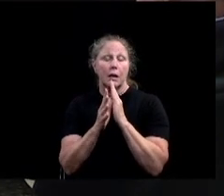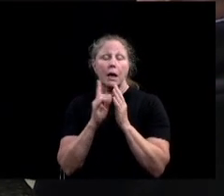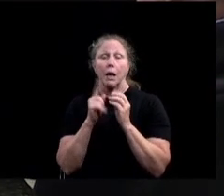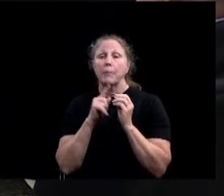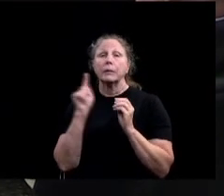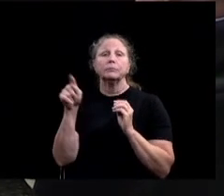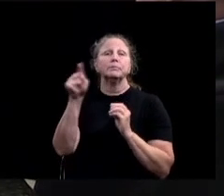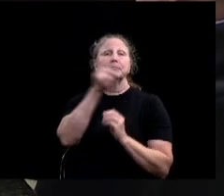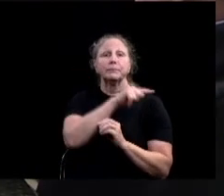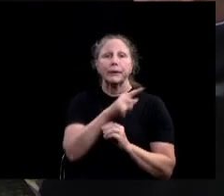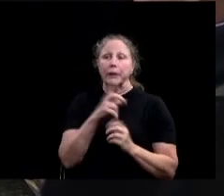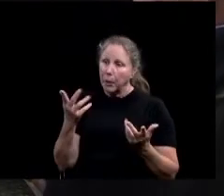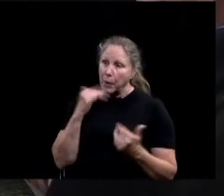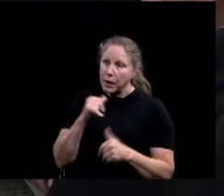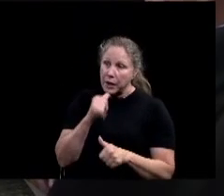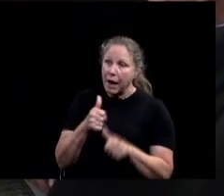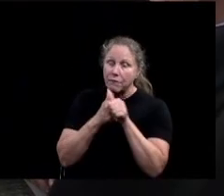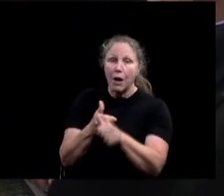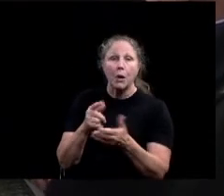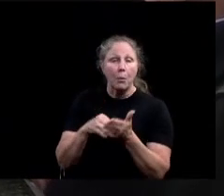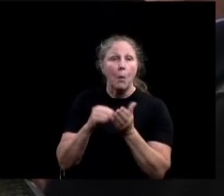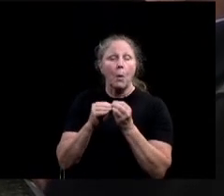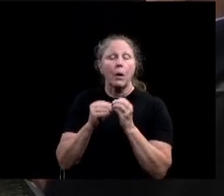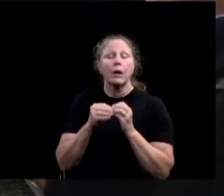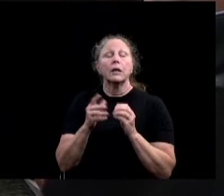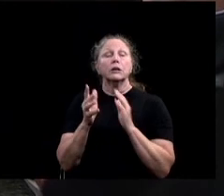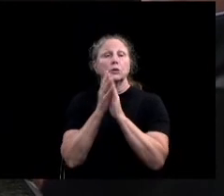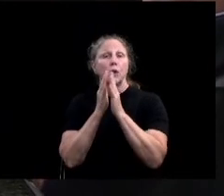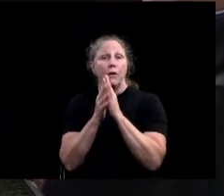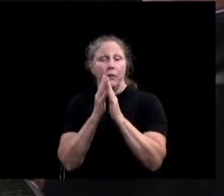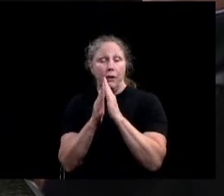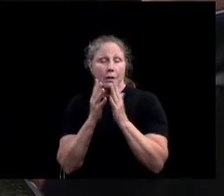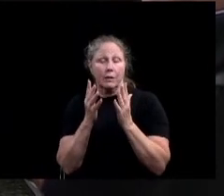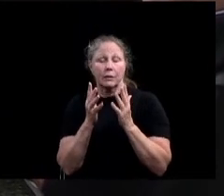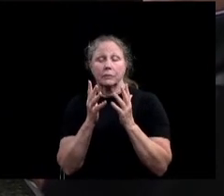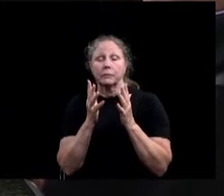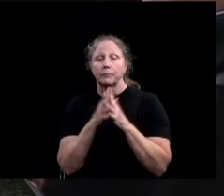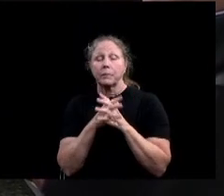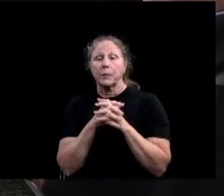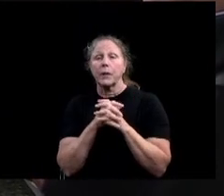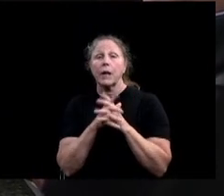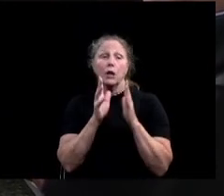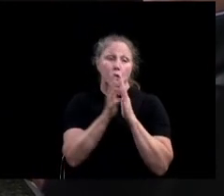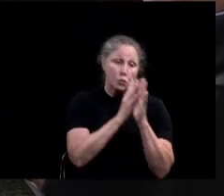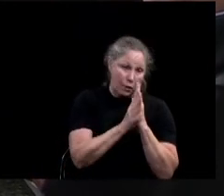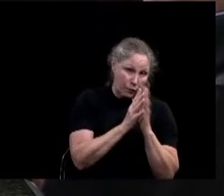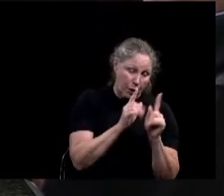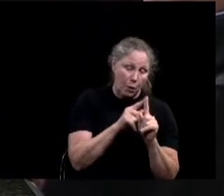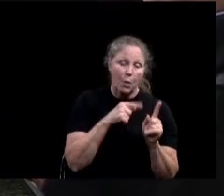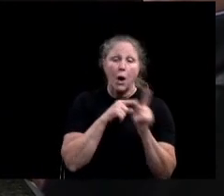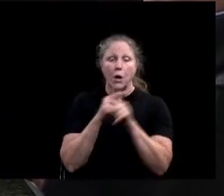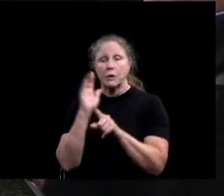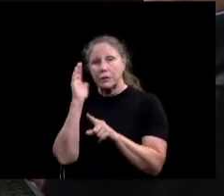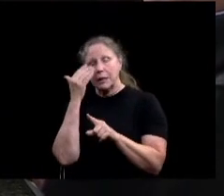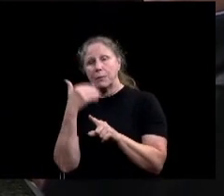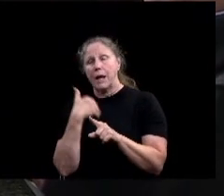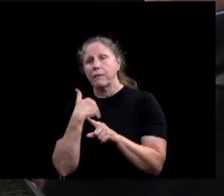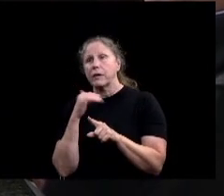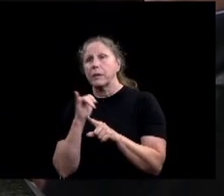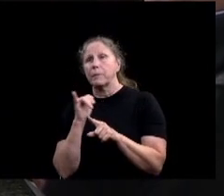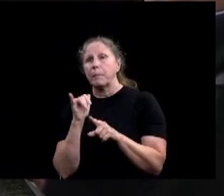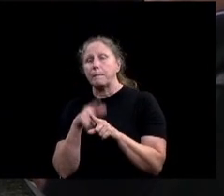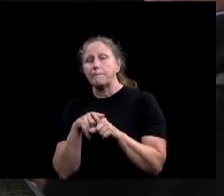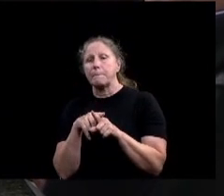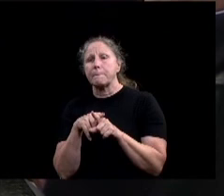enforcement. In addition to traffic enforcement, we seem to have an ongoing issue